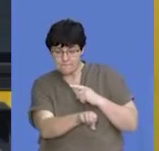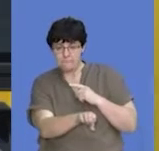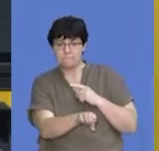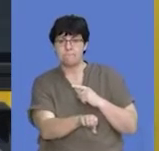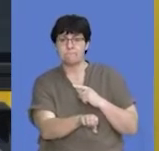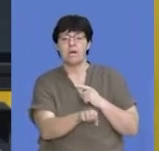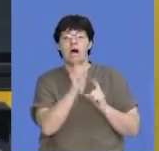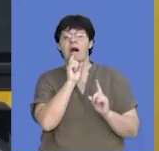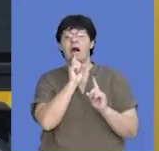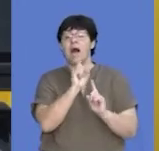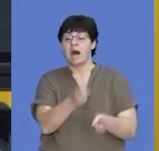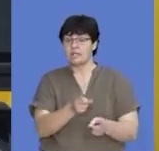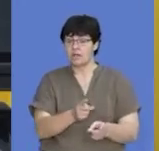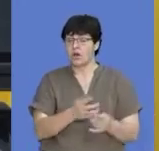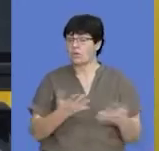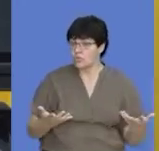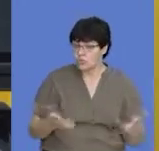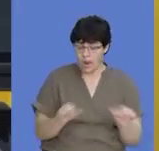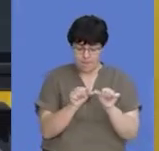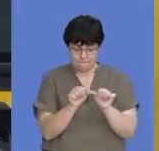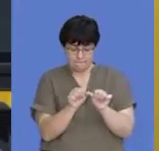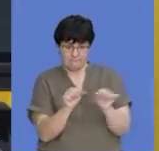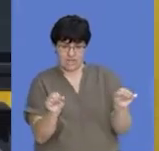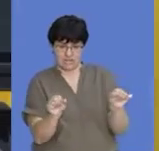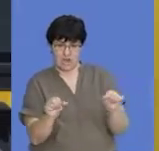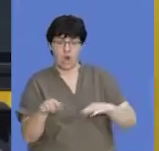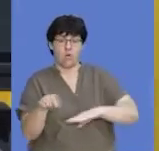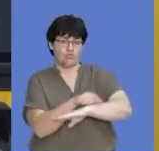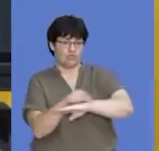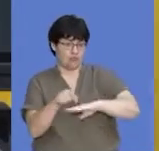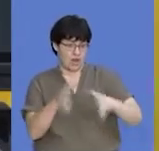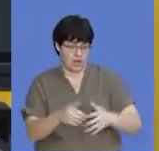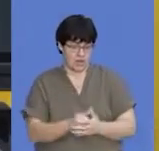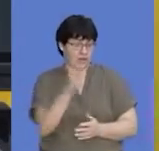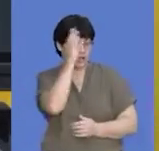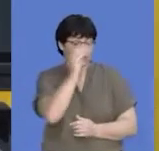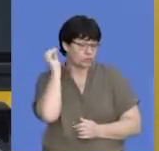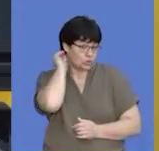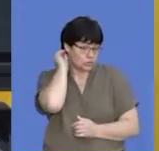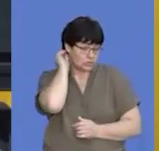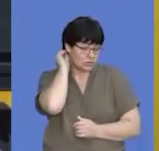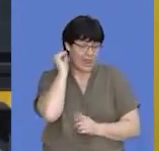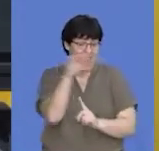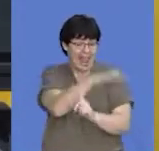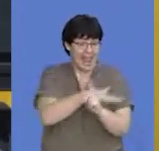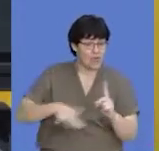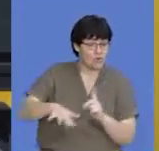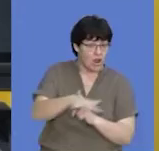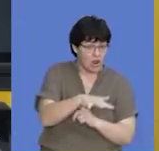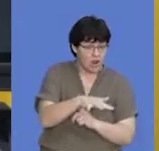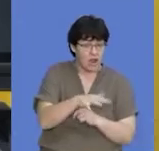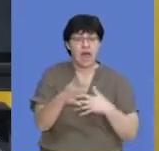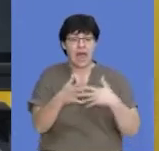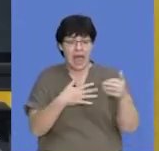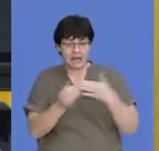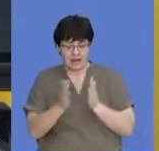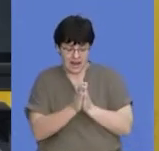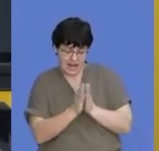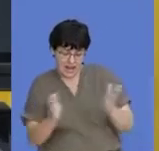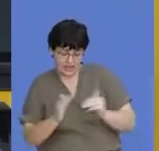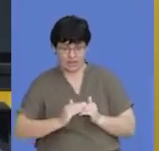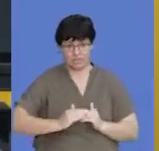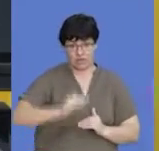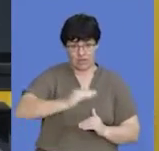determine the answer by measuring with a ruler. Note, when it comes to area, we're dealing with the length and